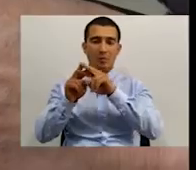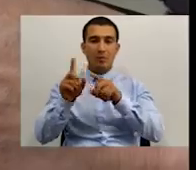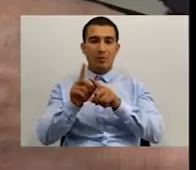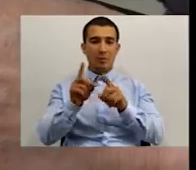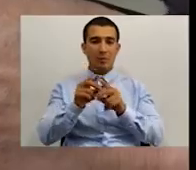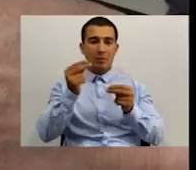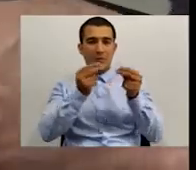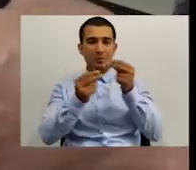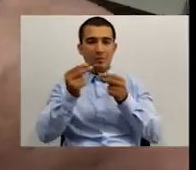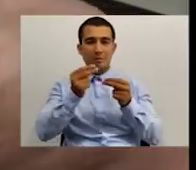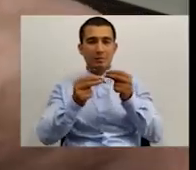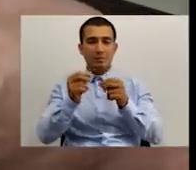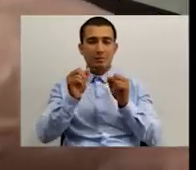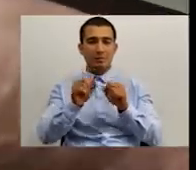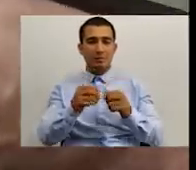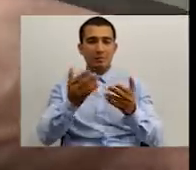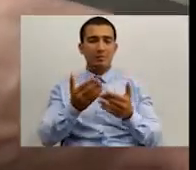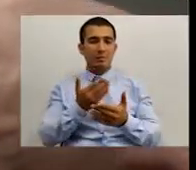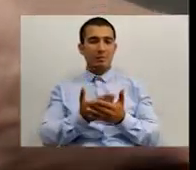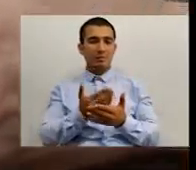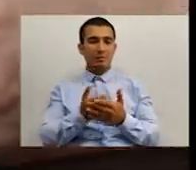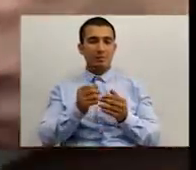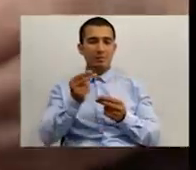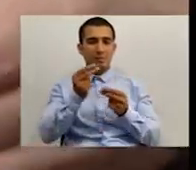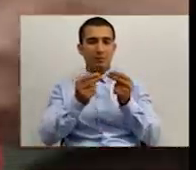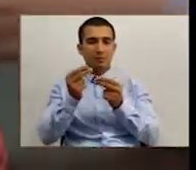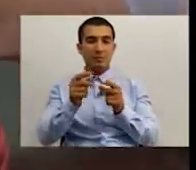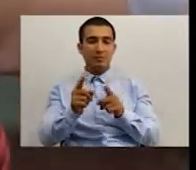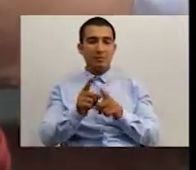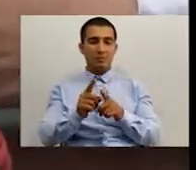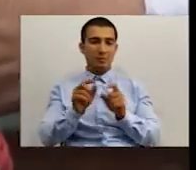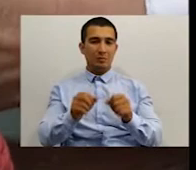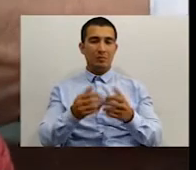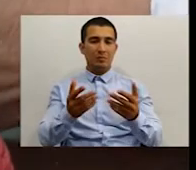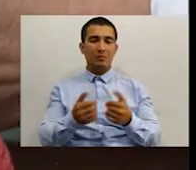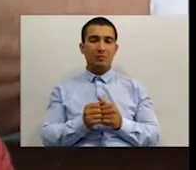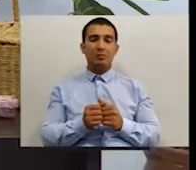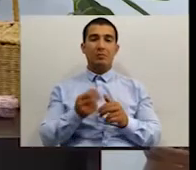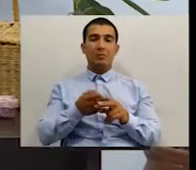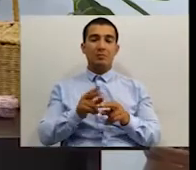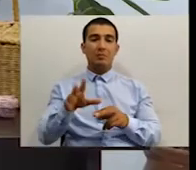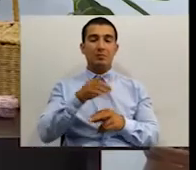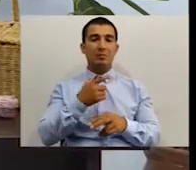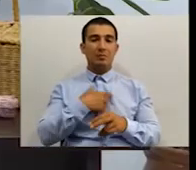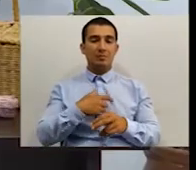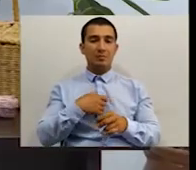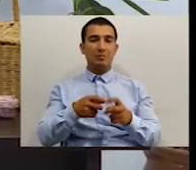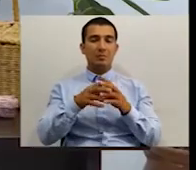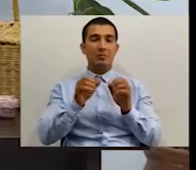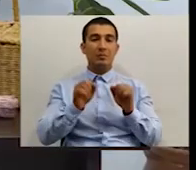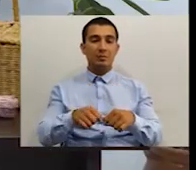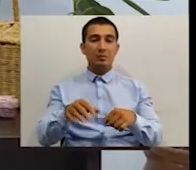Yulduzchalarni chizsanglar ham bo'ladi. Flomasterdan, markerdan, qalamdan farqi yo'q. Sizlar ham shunaqani qilib